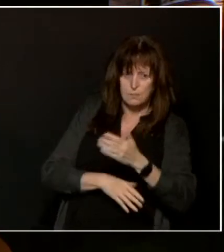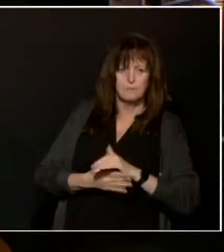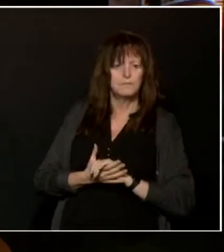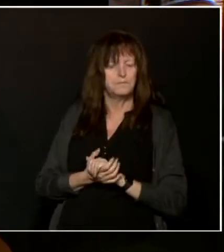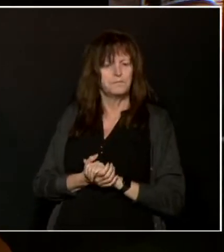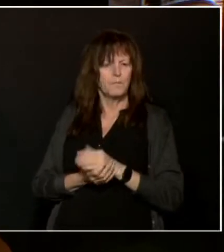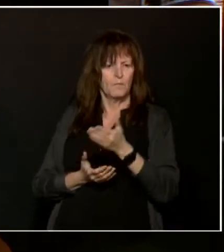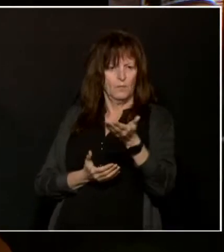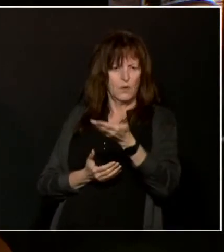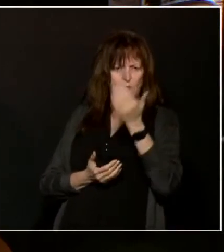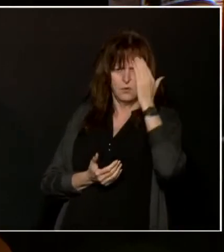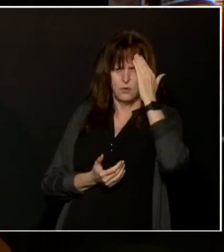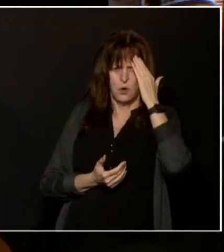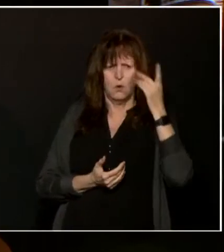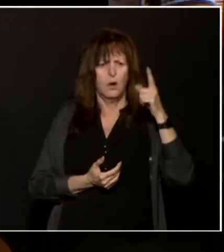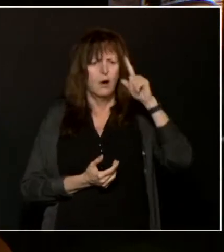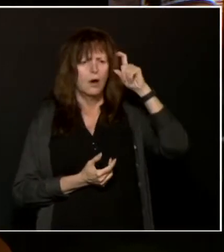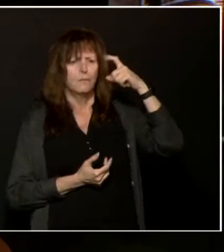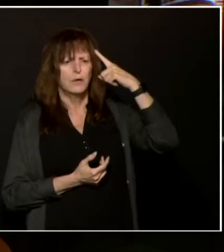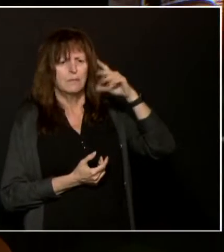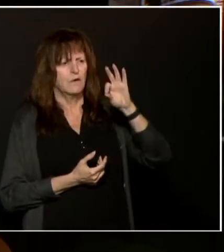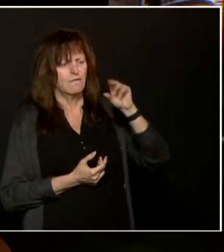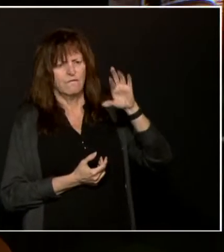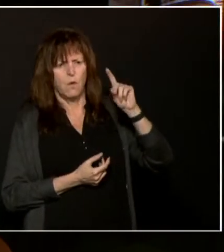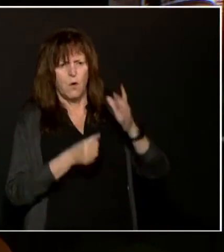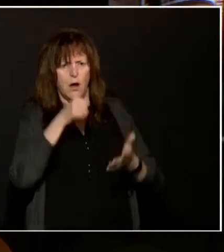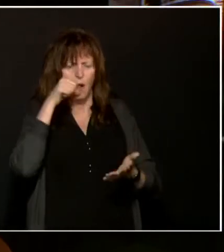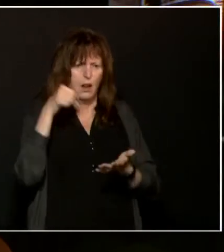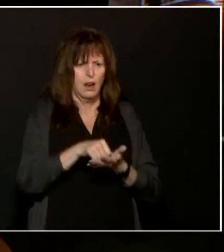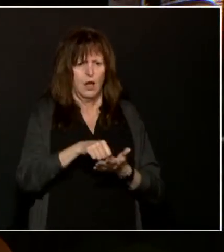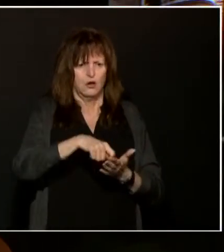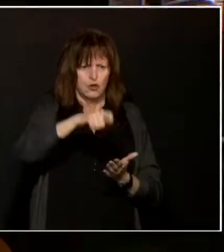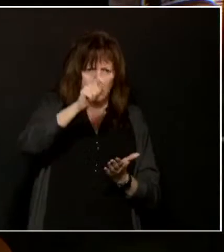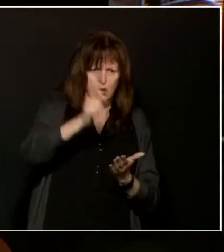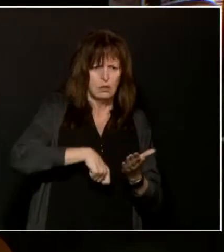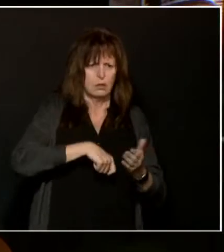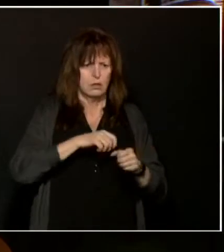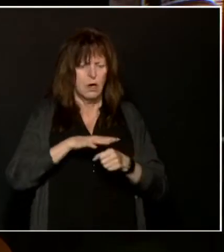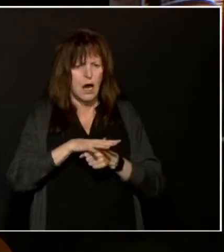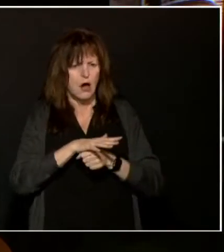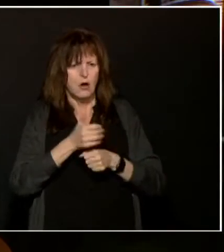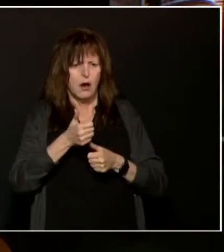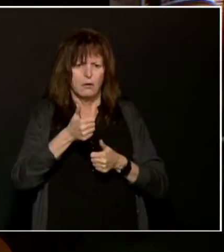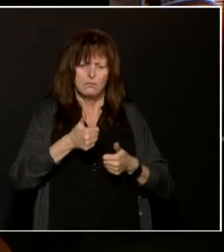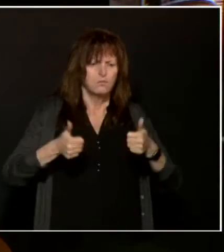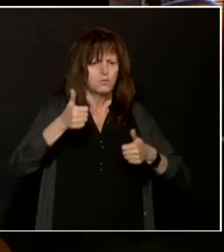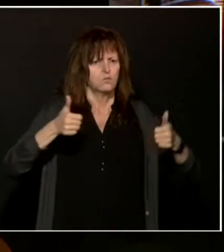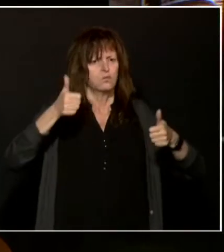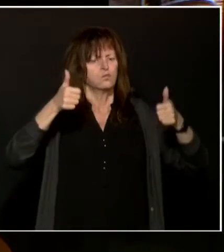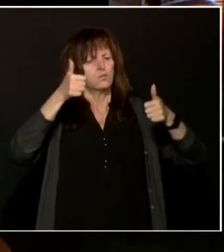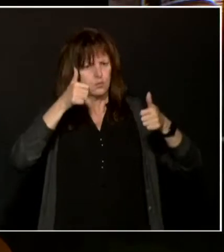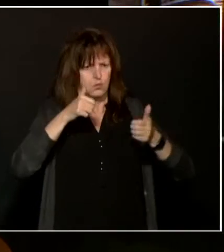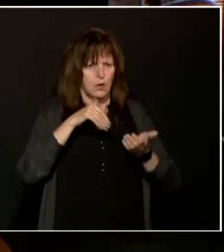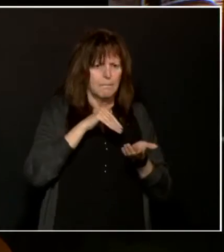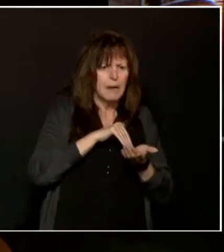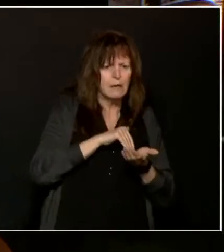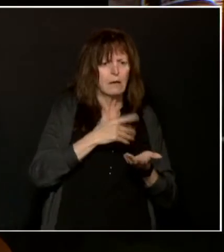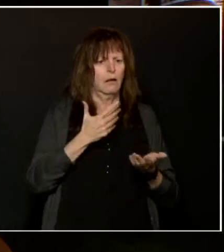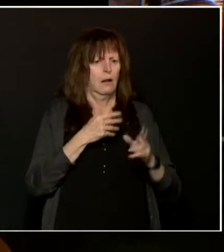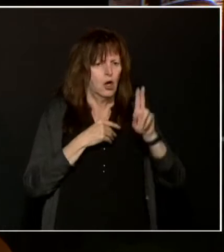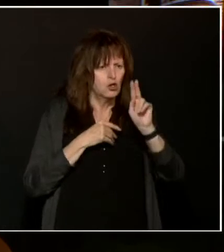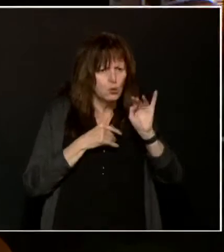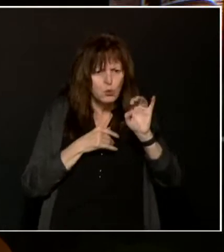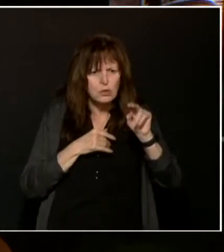Ford has written to local medical officers of health, unions representing education workers, and a number of